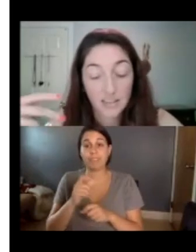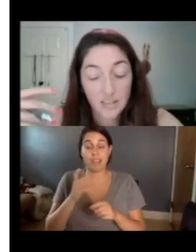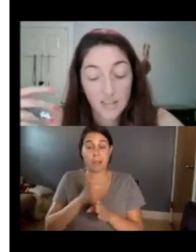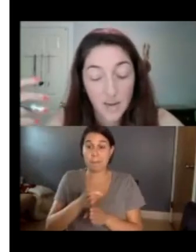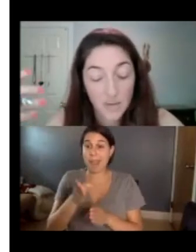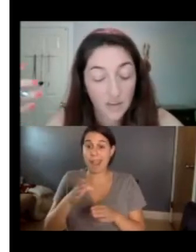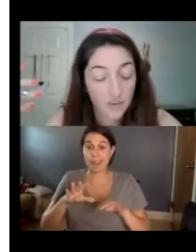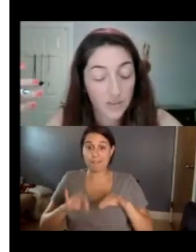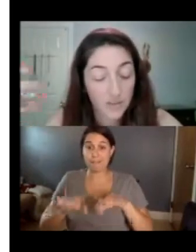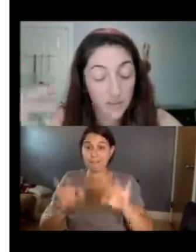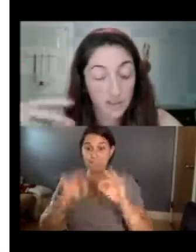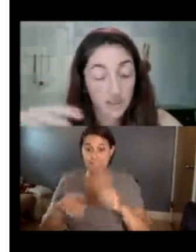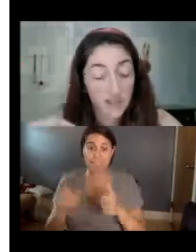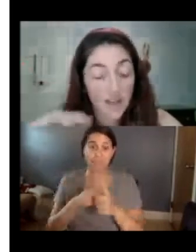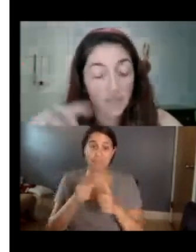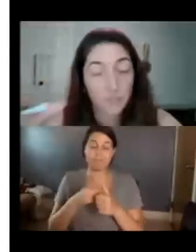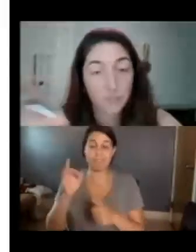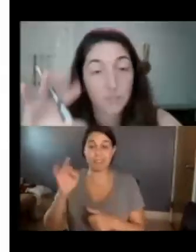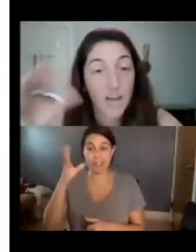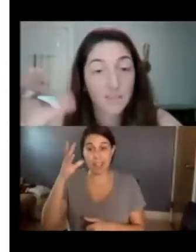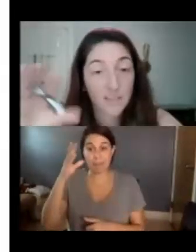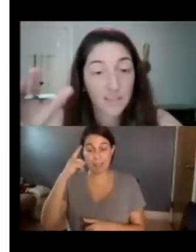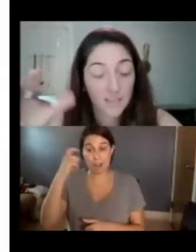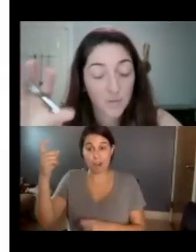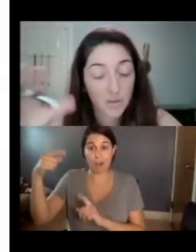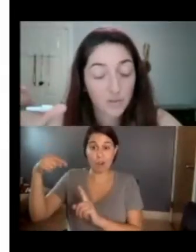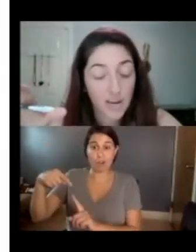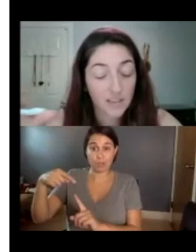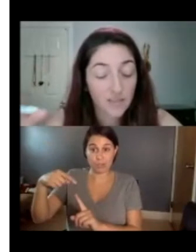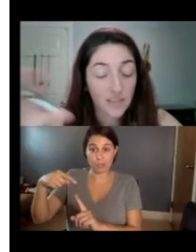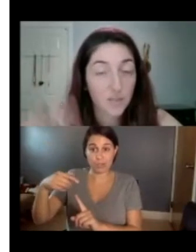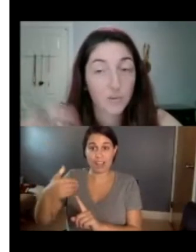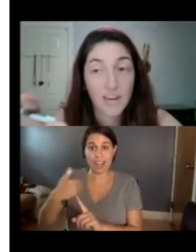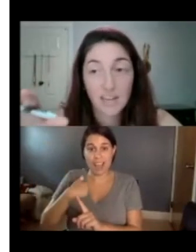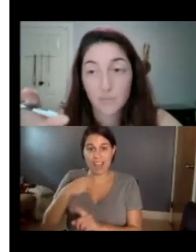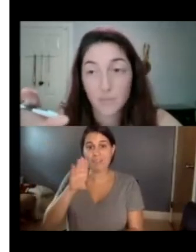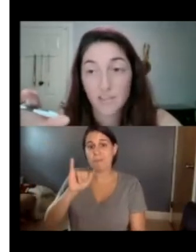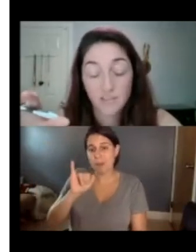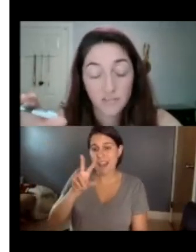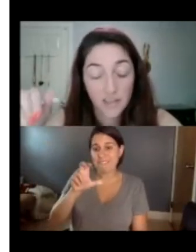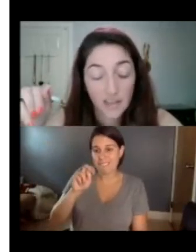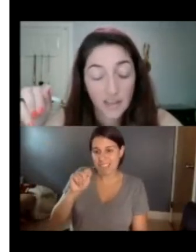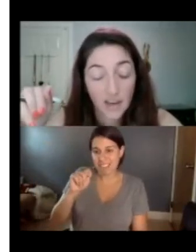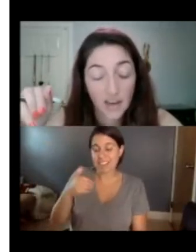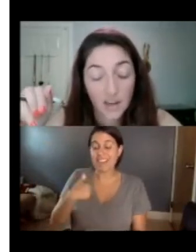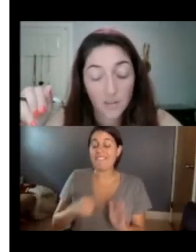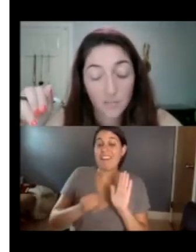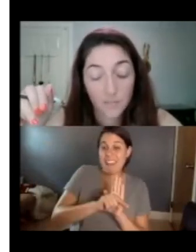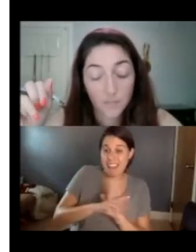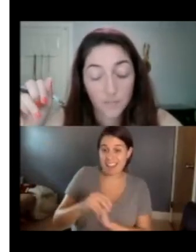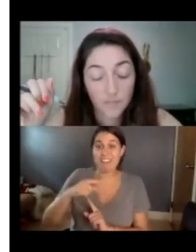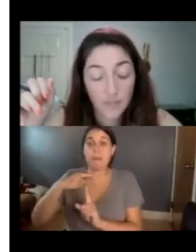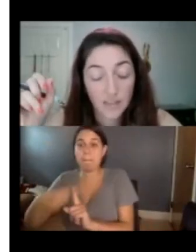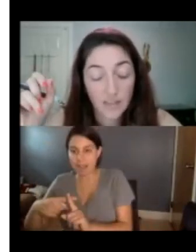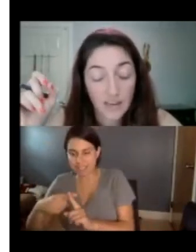are that nightmare sufferers seem to have bivalent emotional reactivity, so both negative and positive.